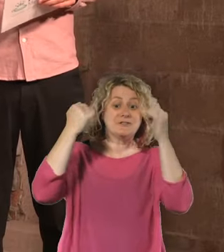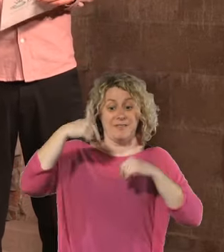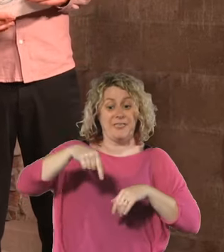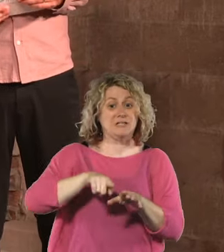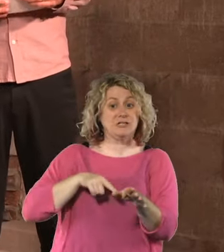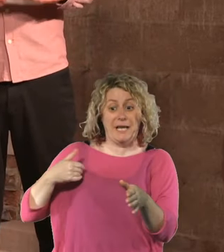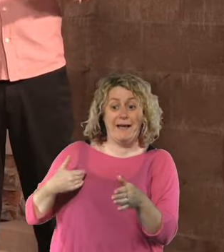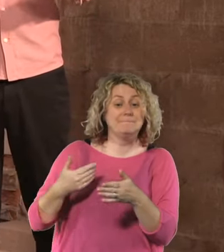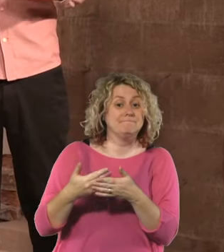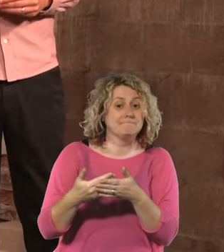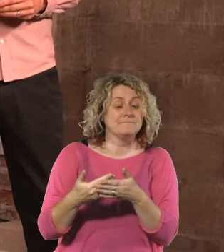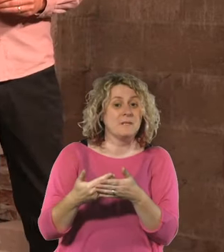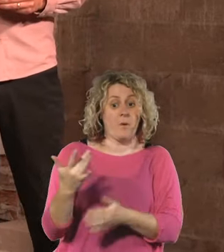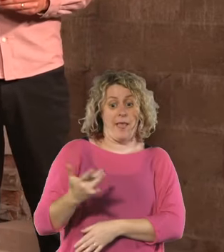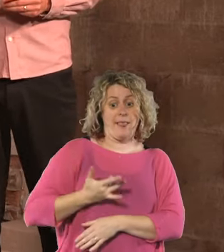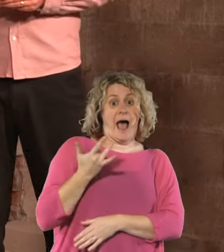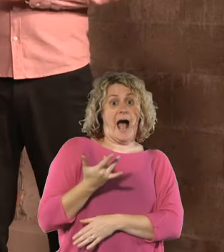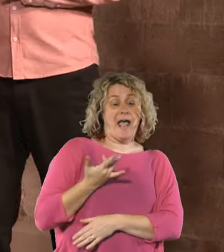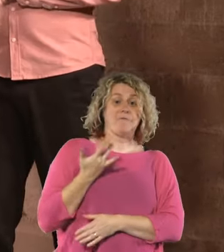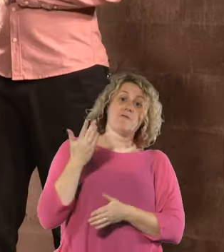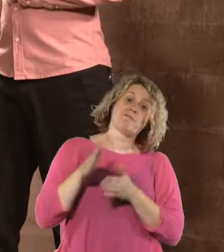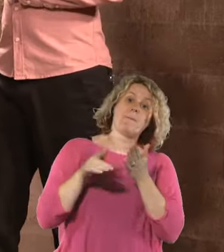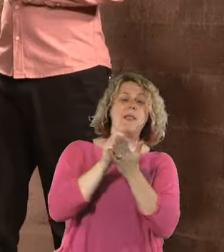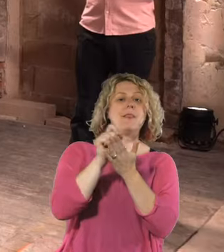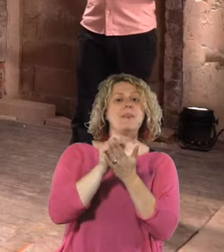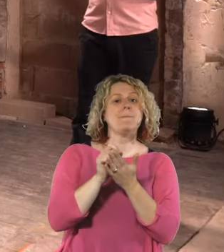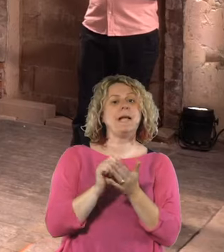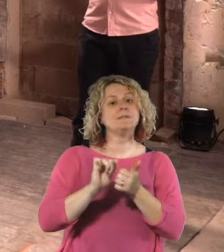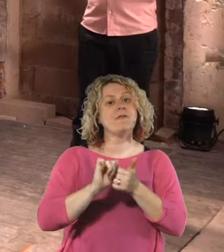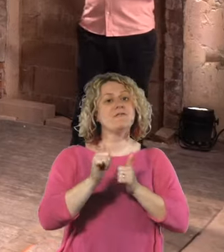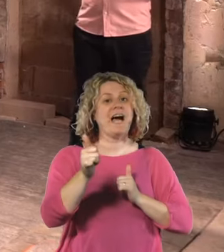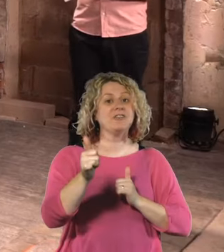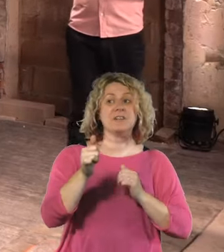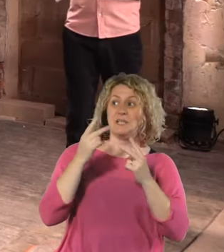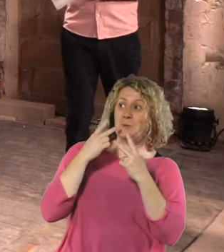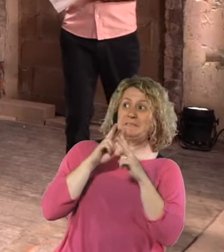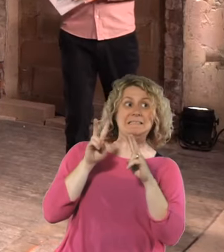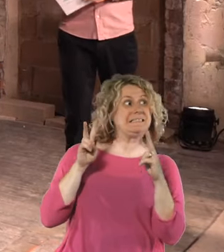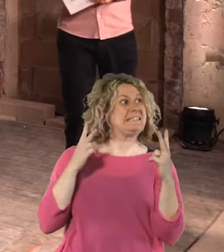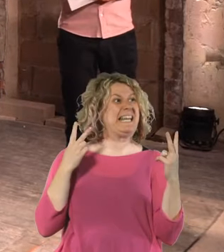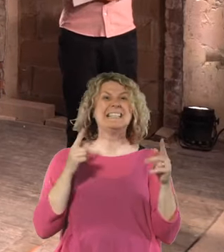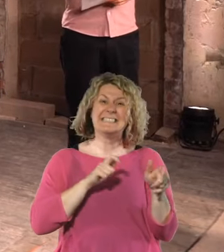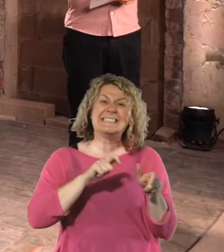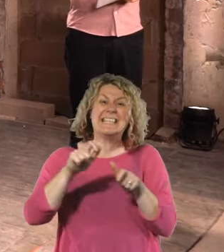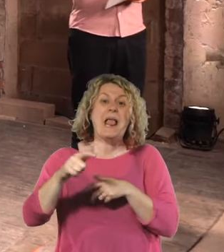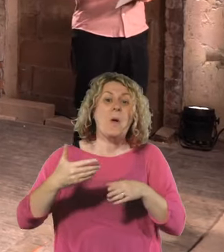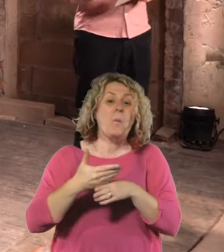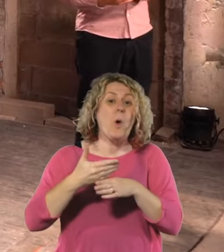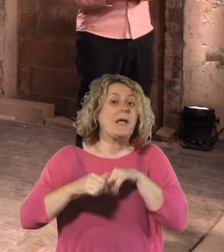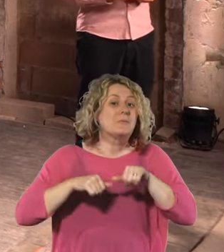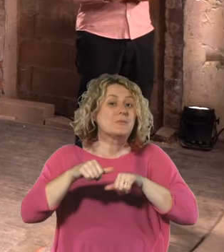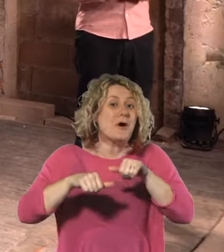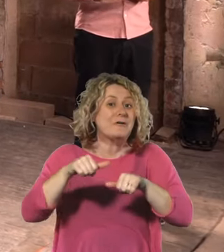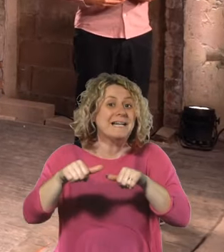coming to you live from Keswick in the Pencil Factory. As you can see, it's still a bit of a work in progress, but we're going to hear more about